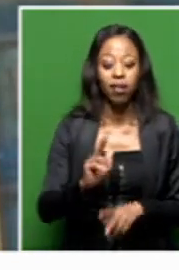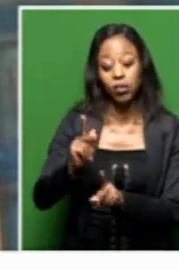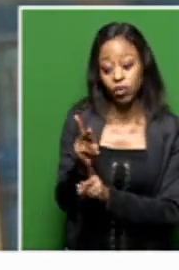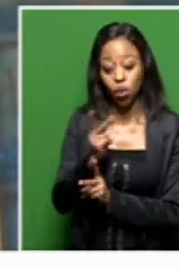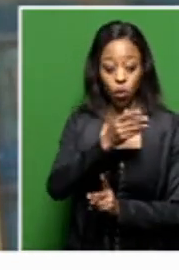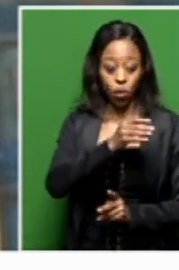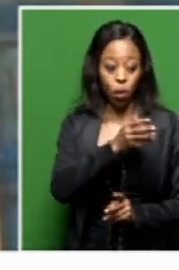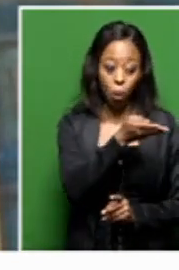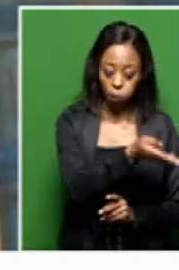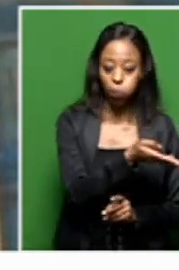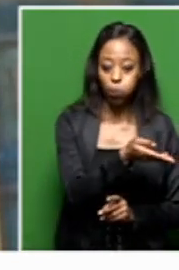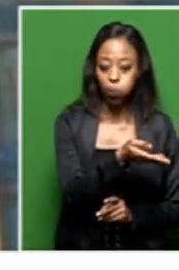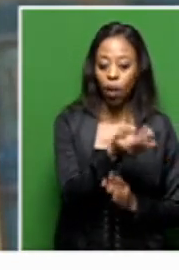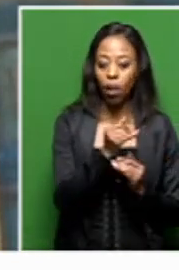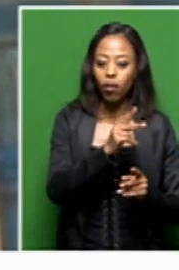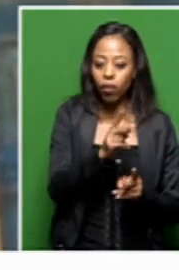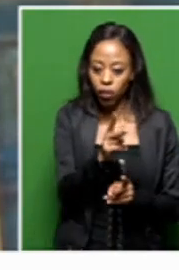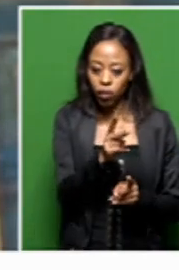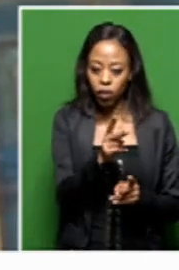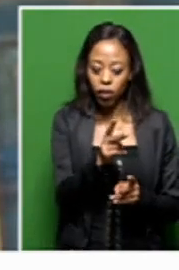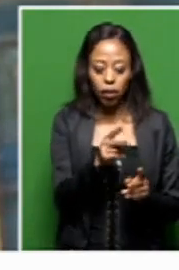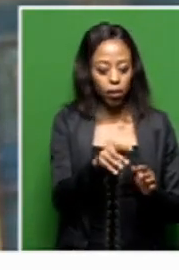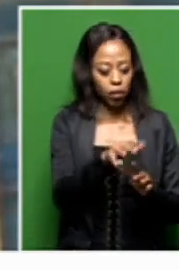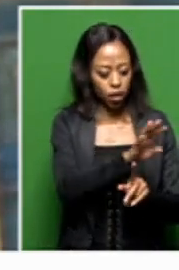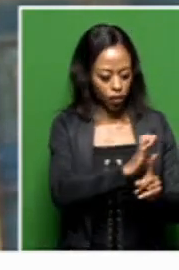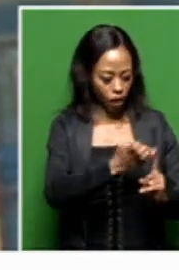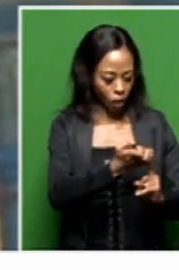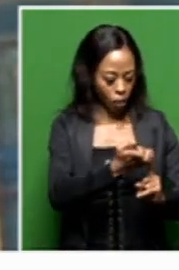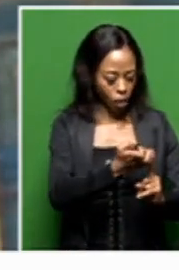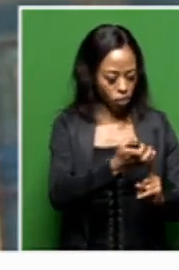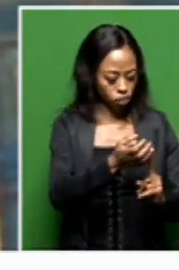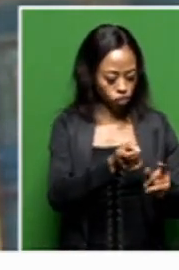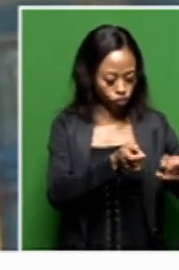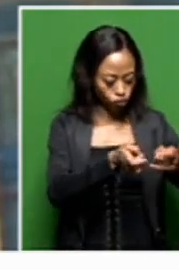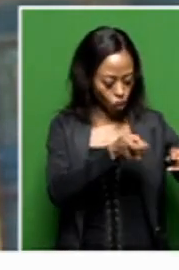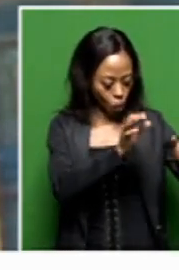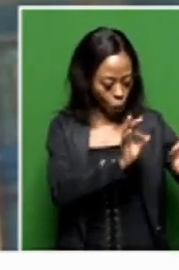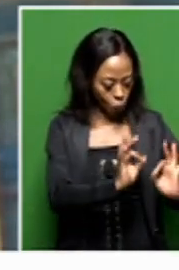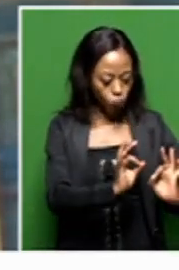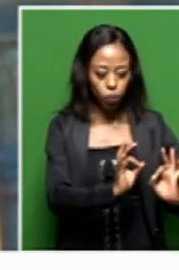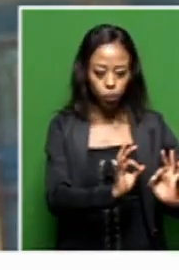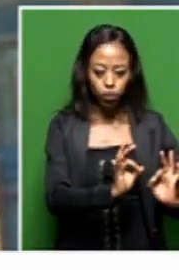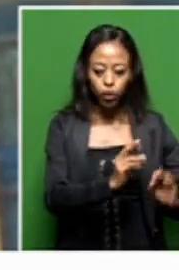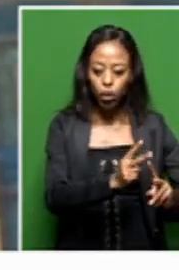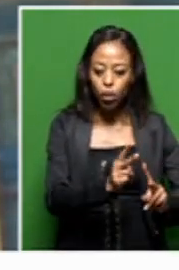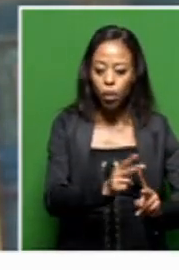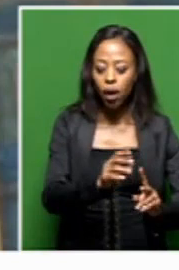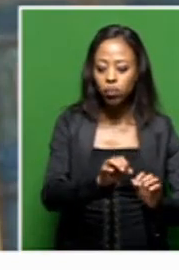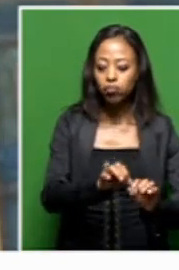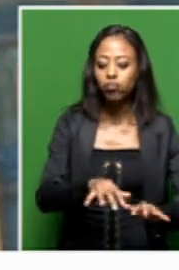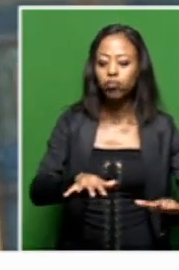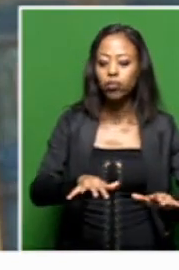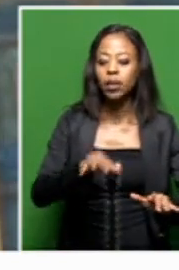you thaw the stock and distribute it into the distribution network for administration, then the expiry date